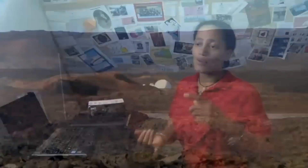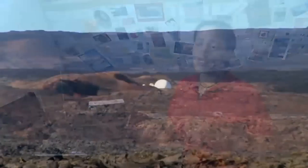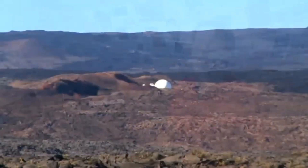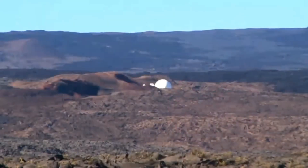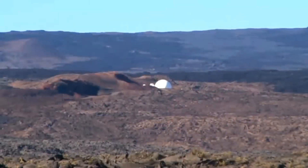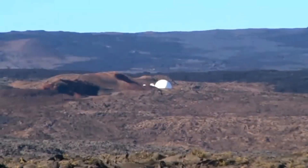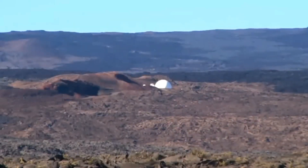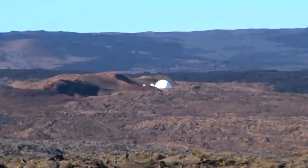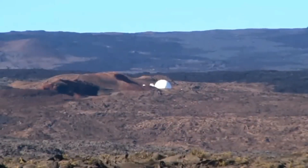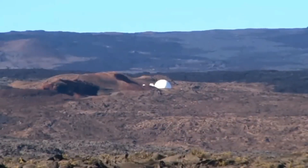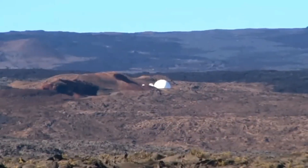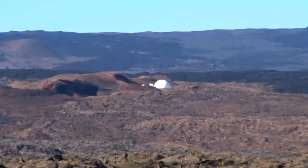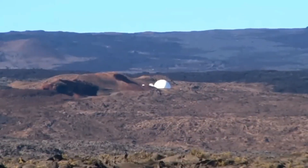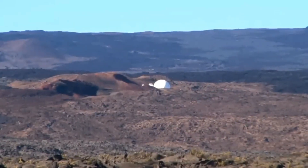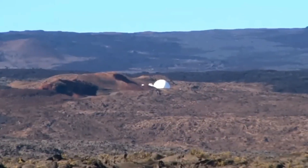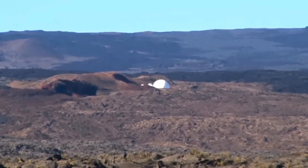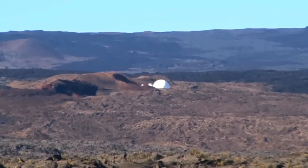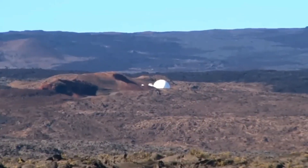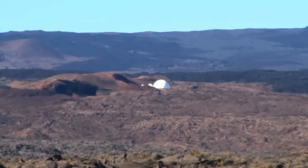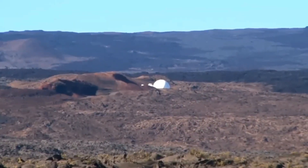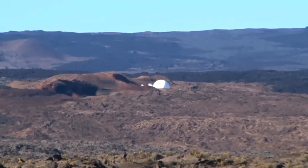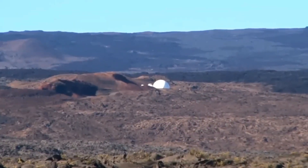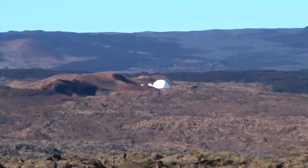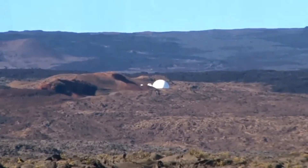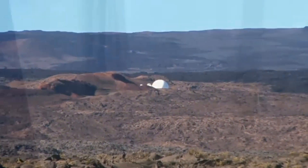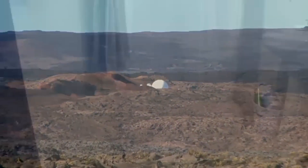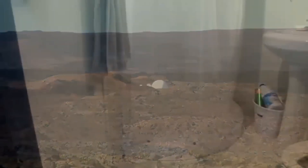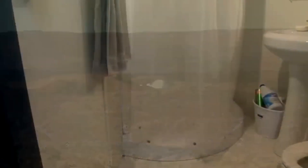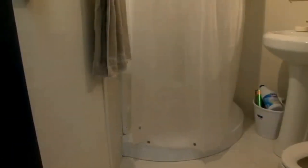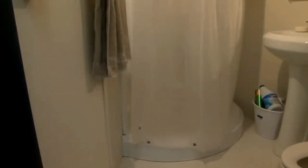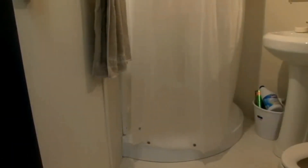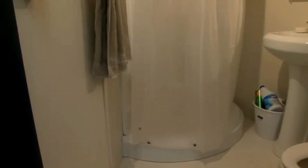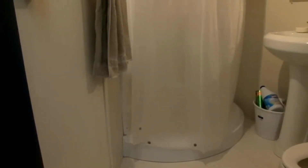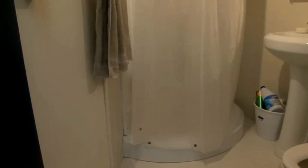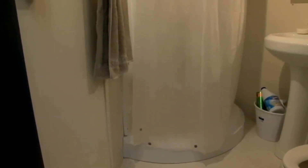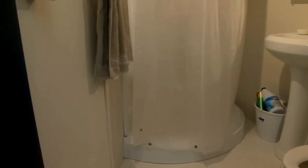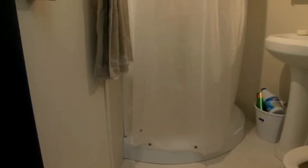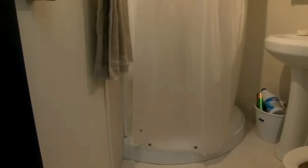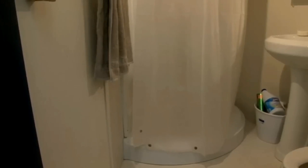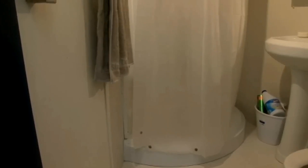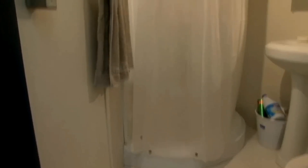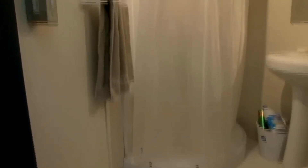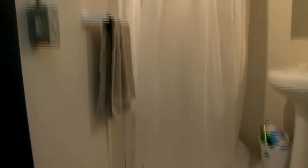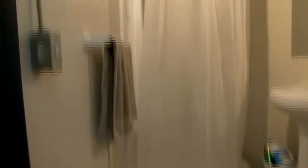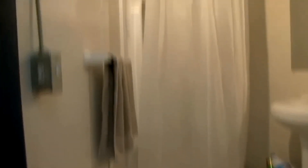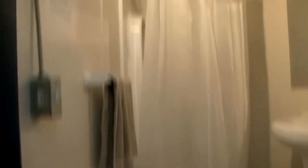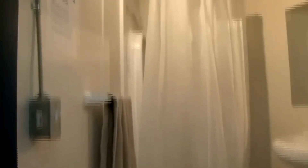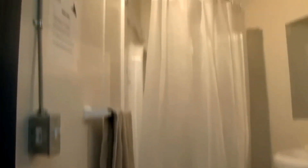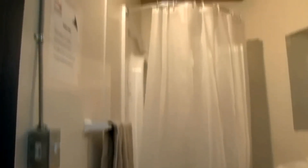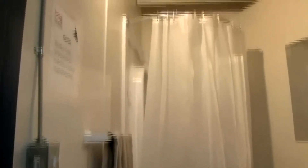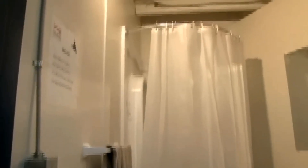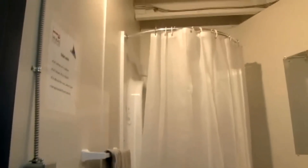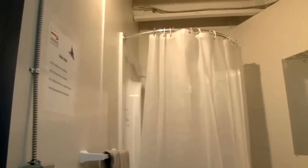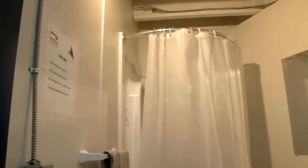were allotted 8 minutes of shower time per week. And so we devised a schedule so that our shower time would be